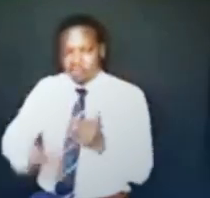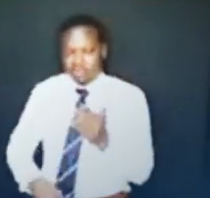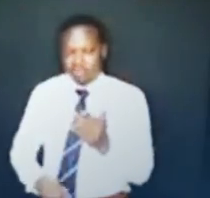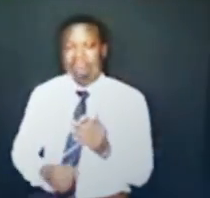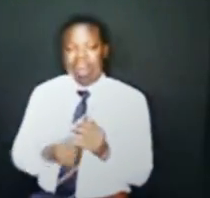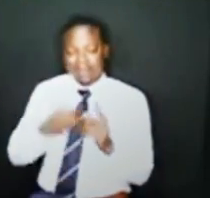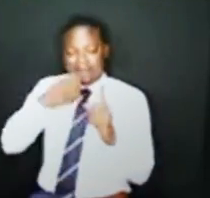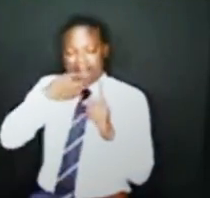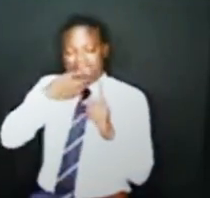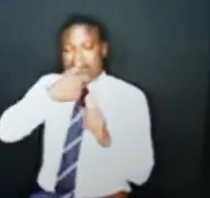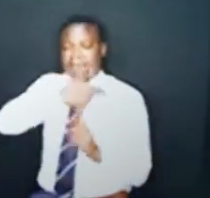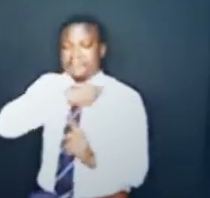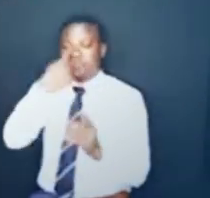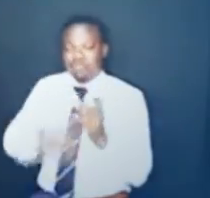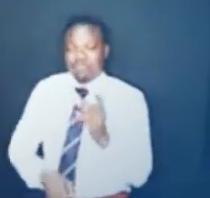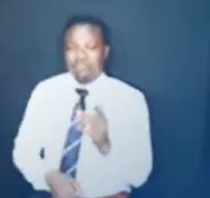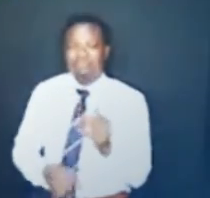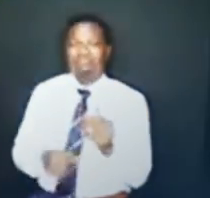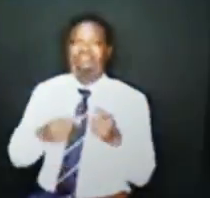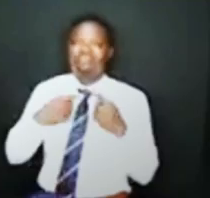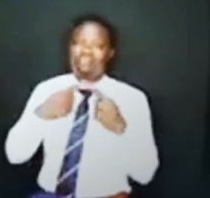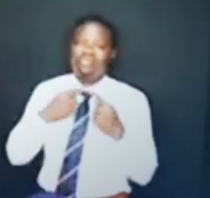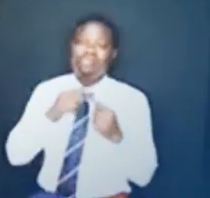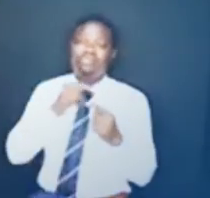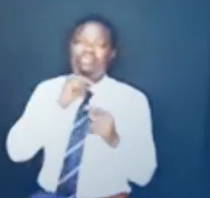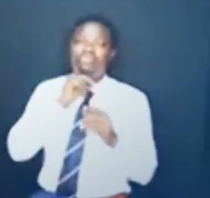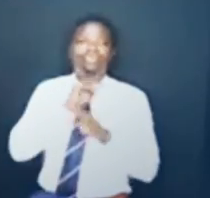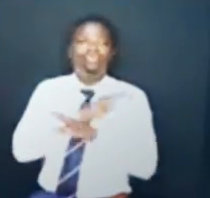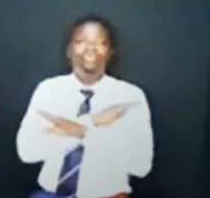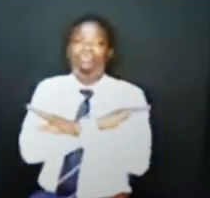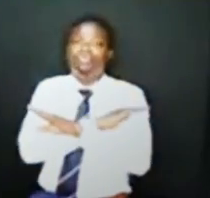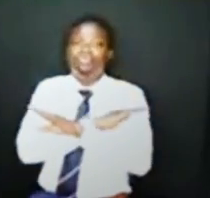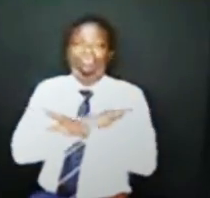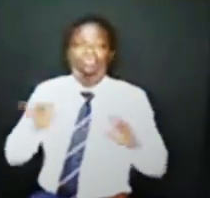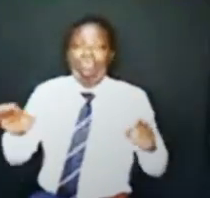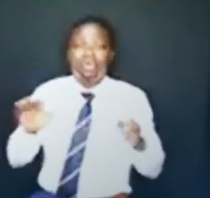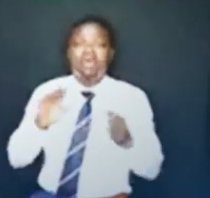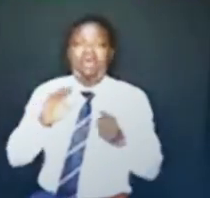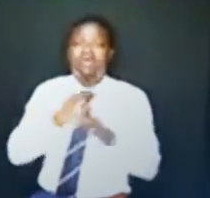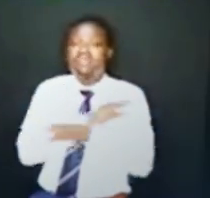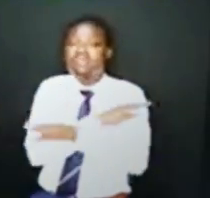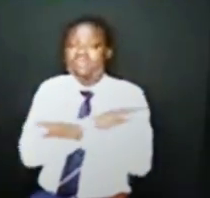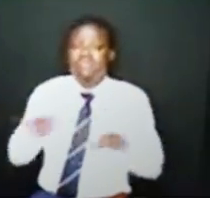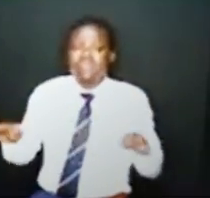this. Try not to take yourself too serious.